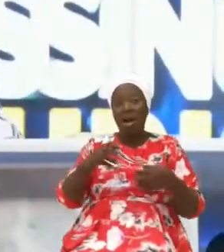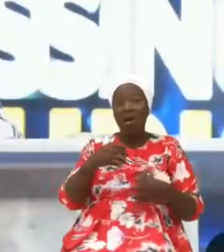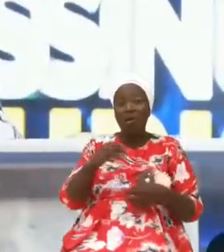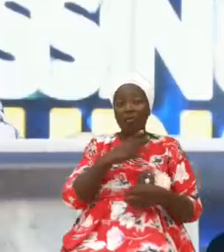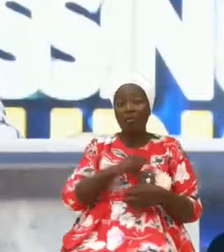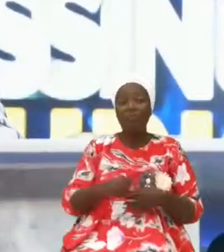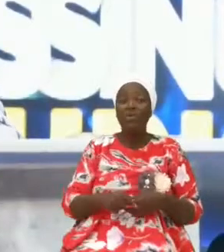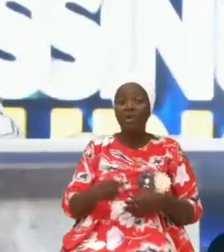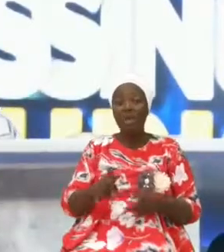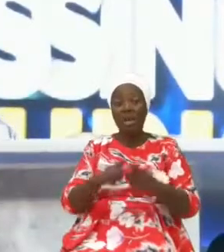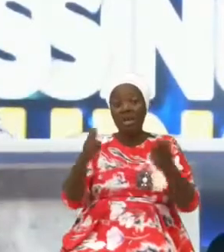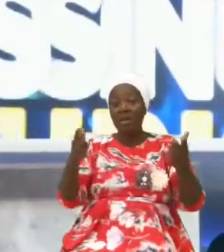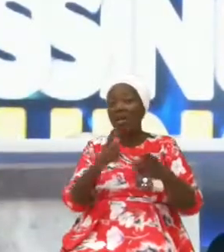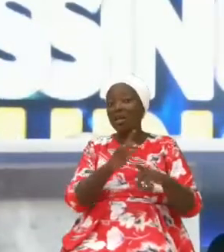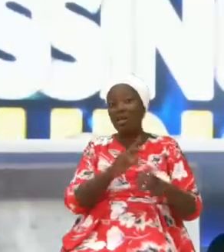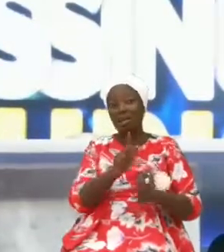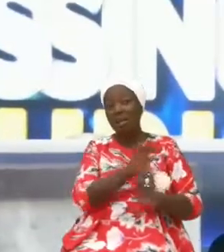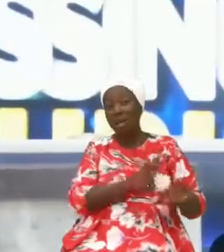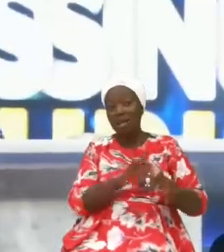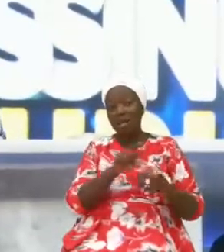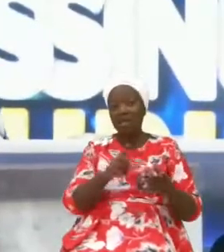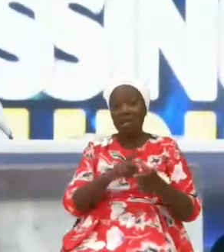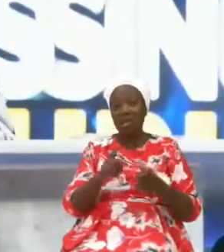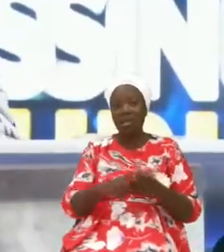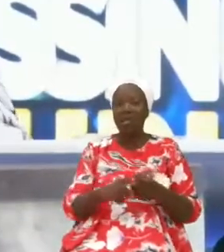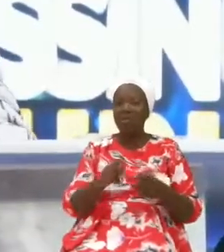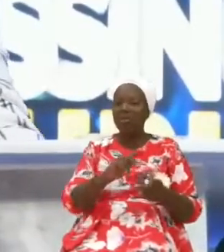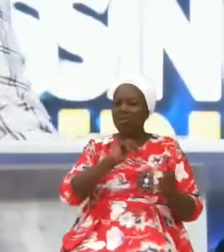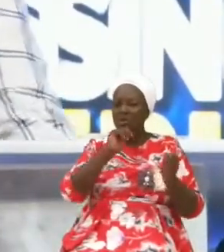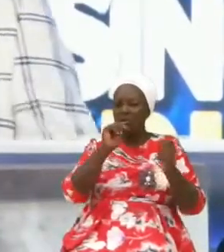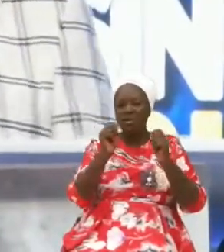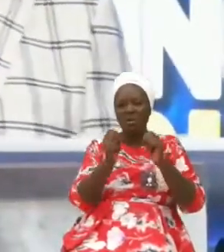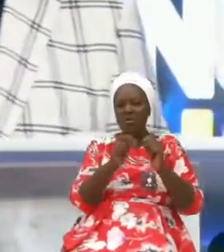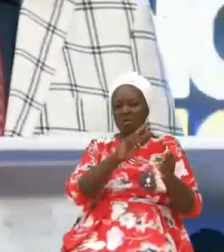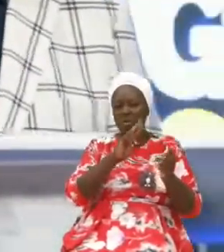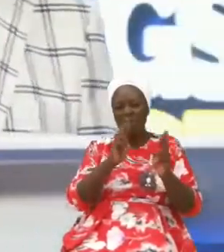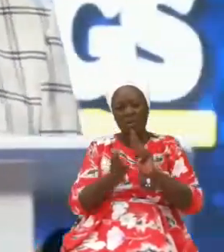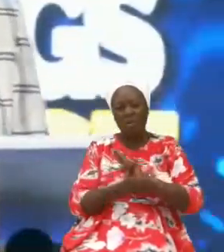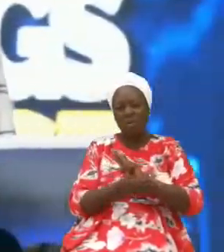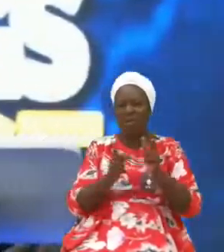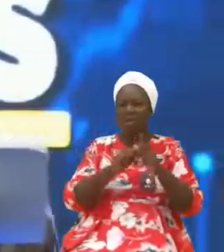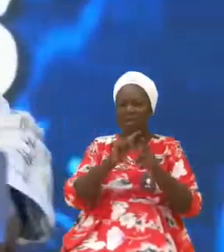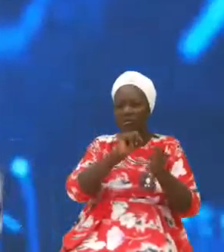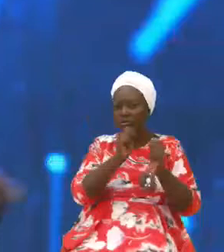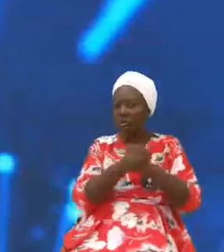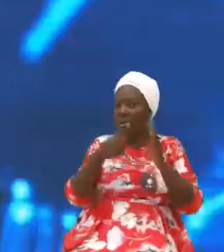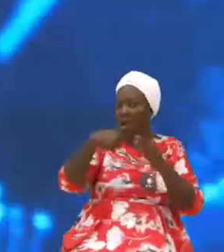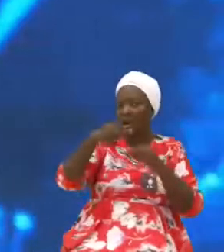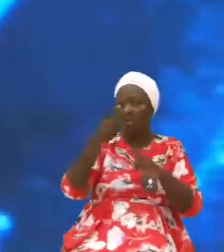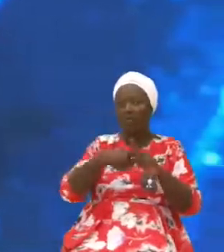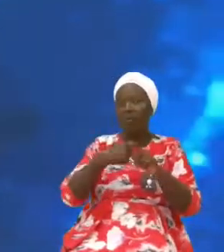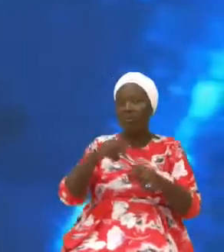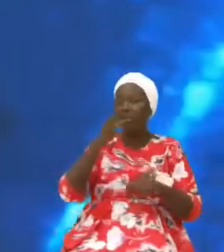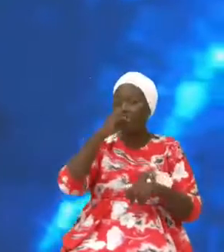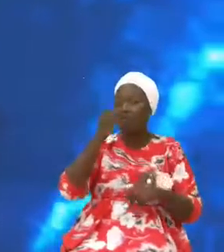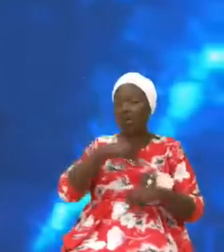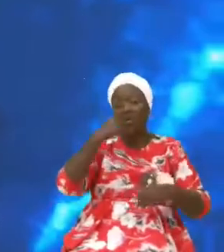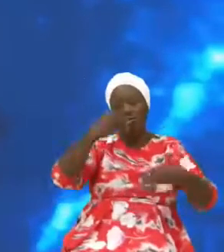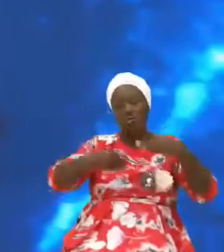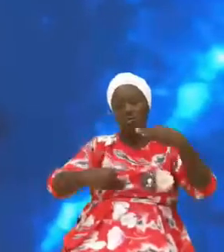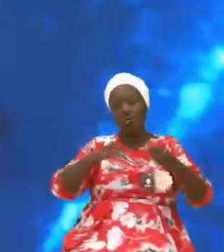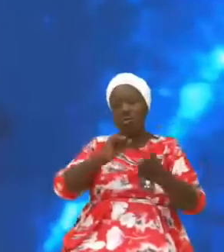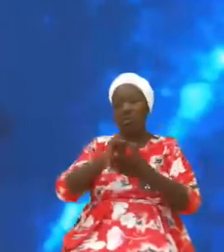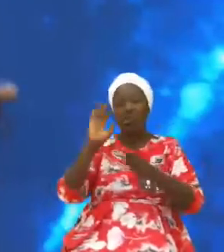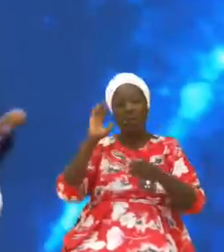anger, and is of great kindness, and repenteth, turns around from the